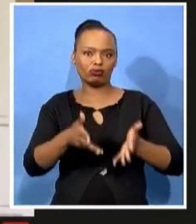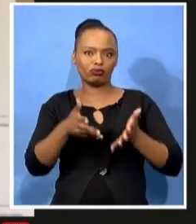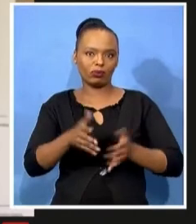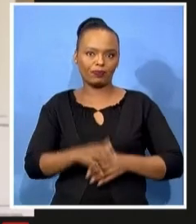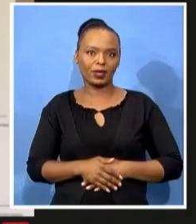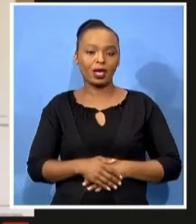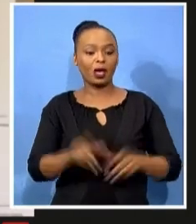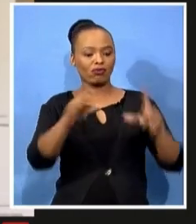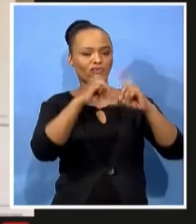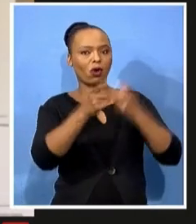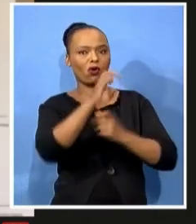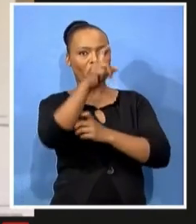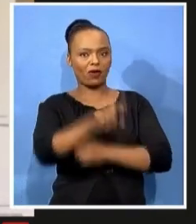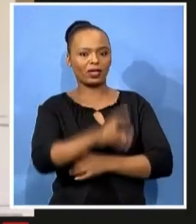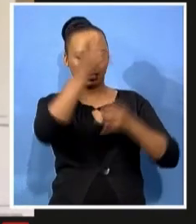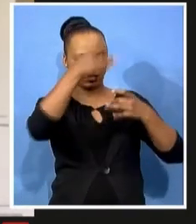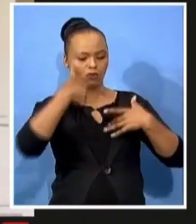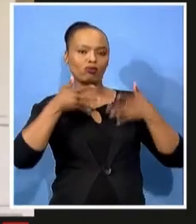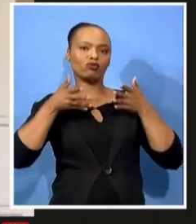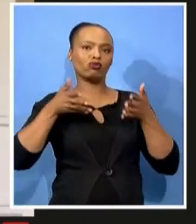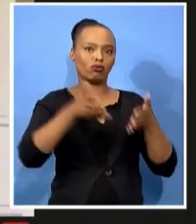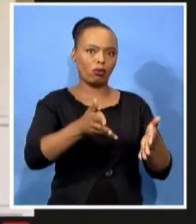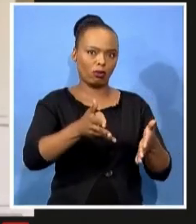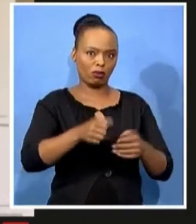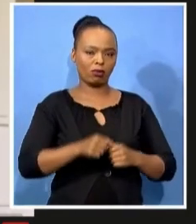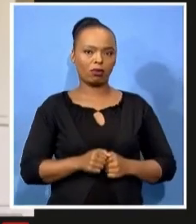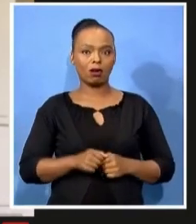the time we got to that point, a number of